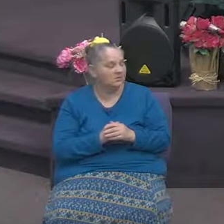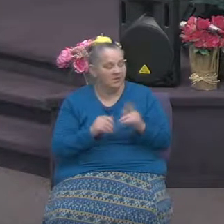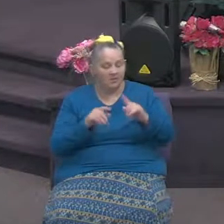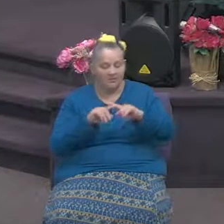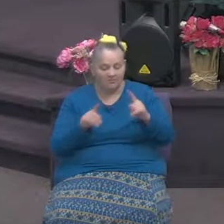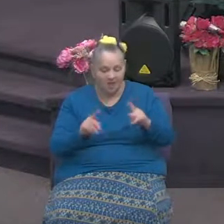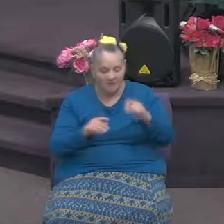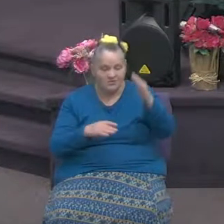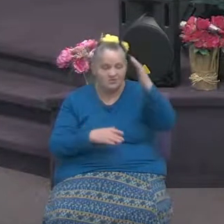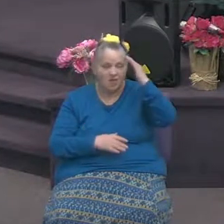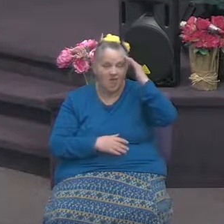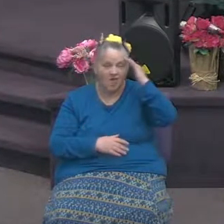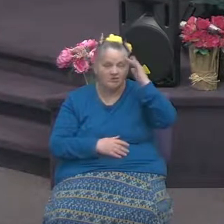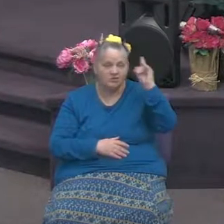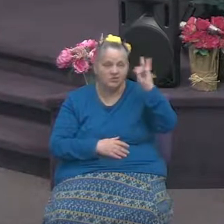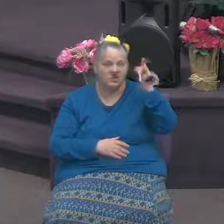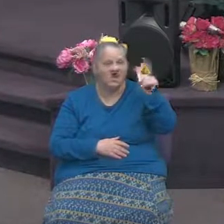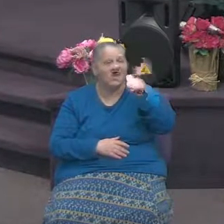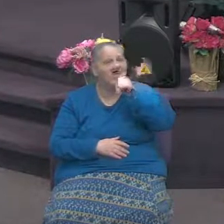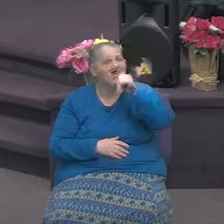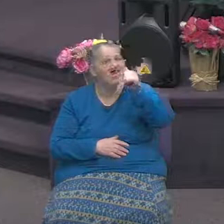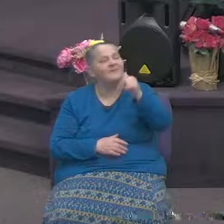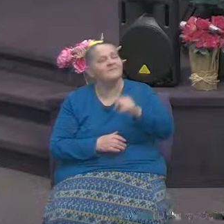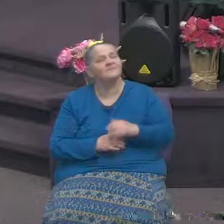But I will acknowledge where I am.